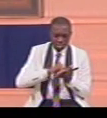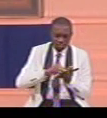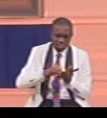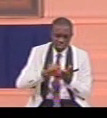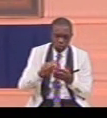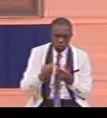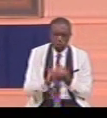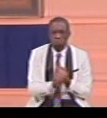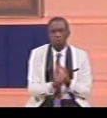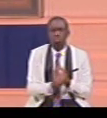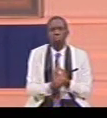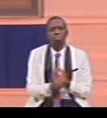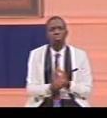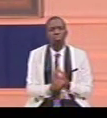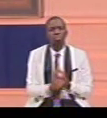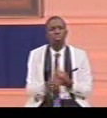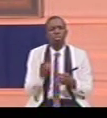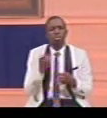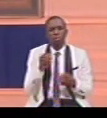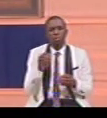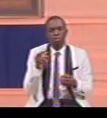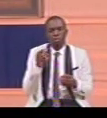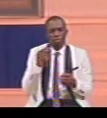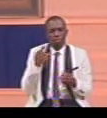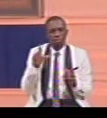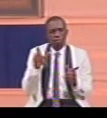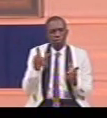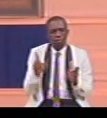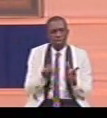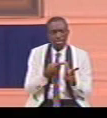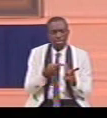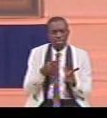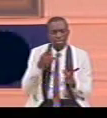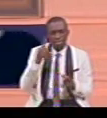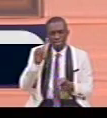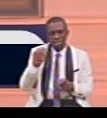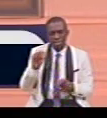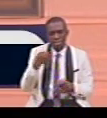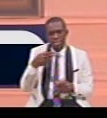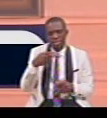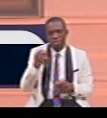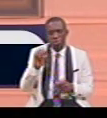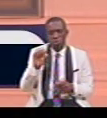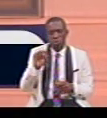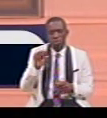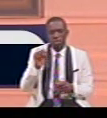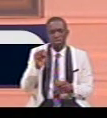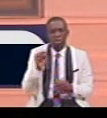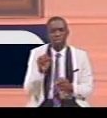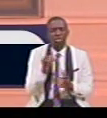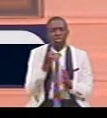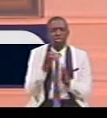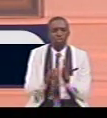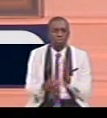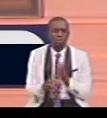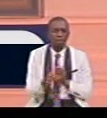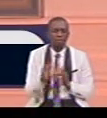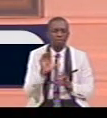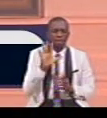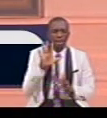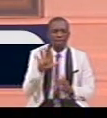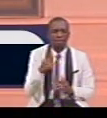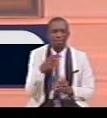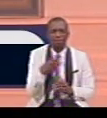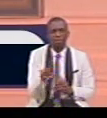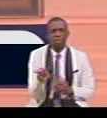we're looking at fosteronians chapter 5 verse Thessalonians chapter 5 verse